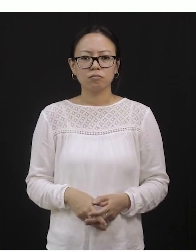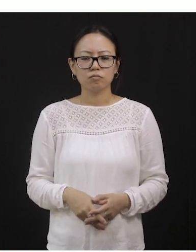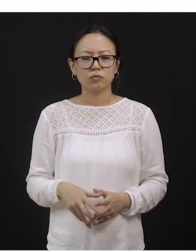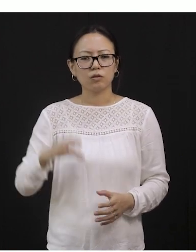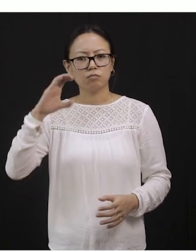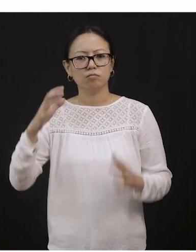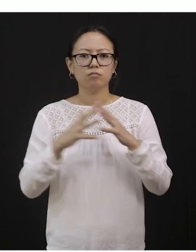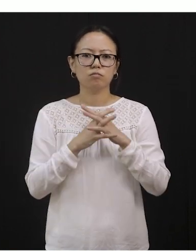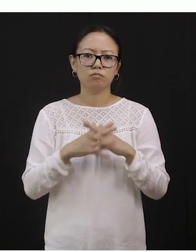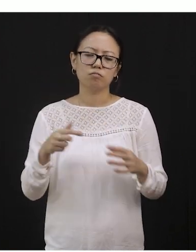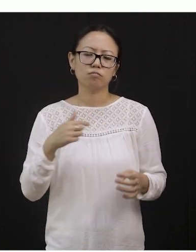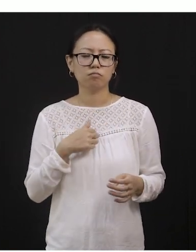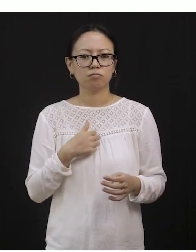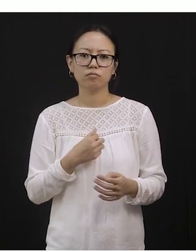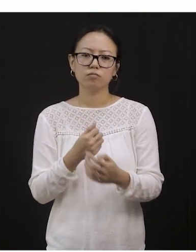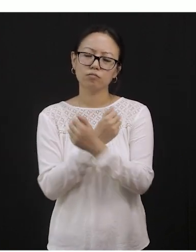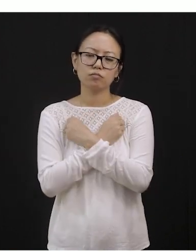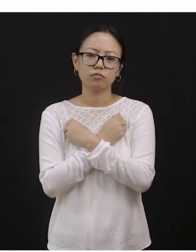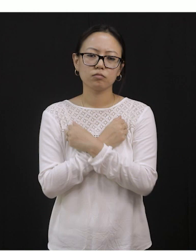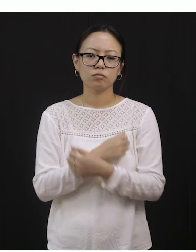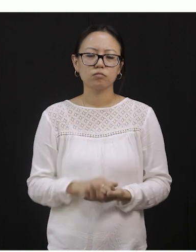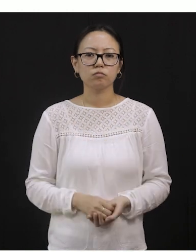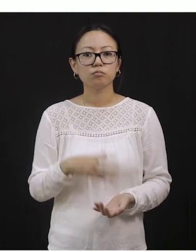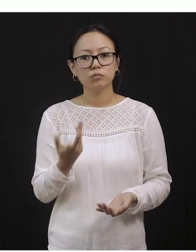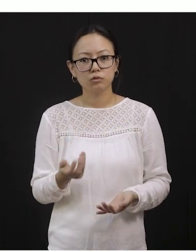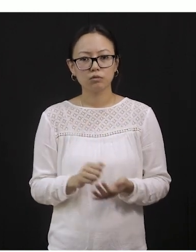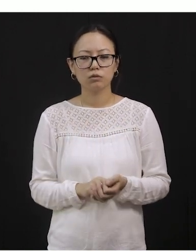with you all. All right. So the classwork is about